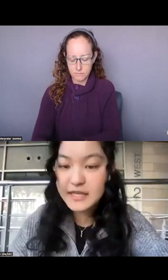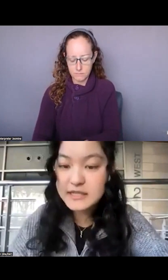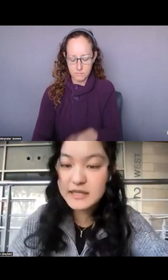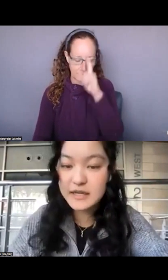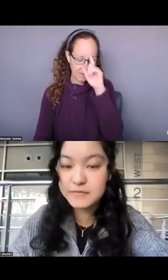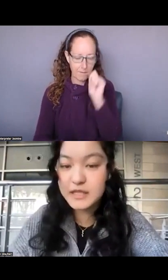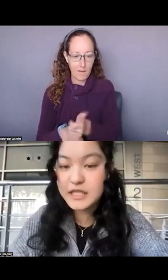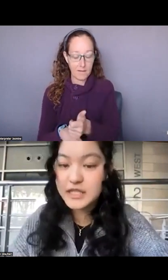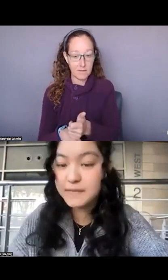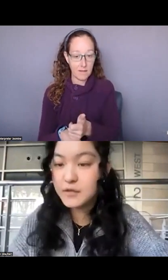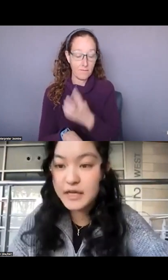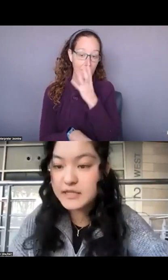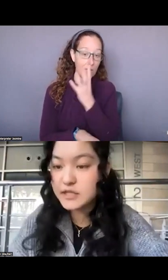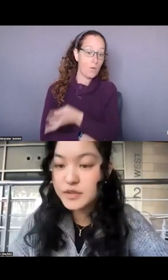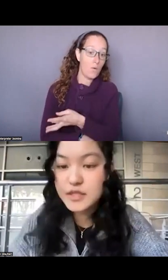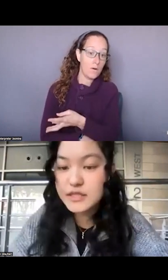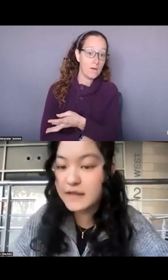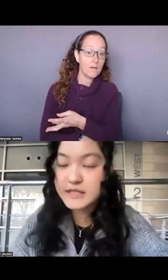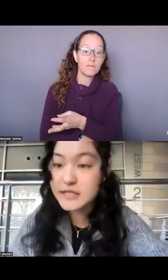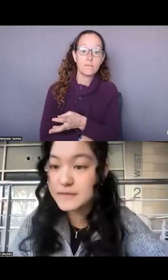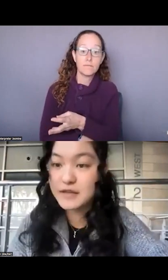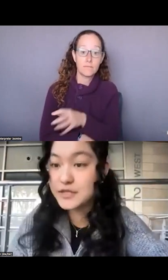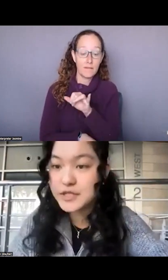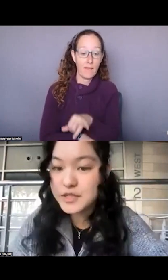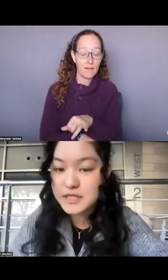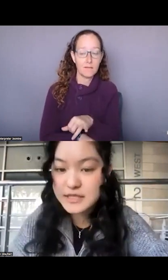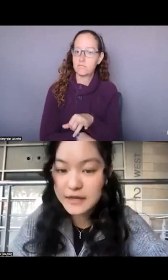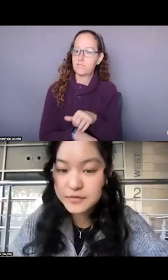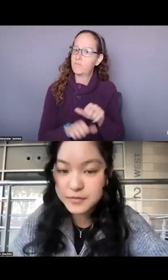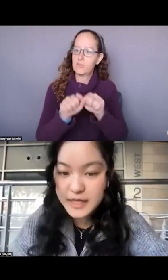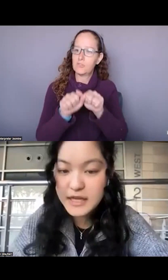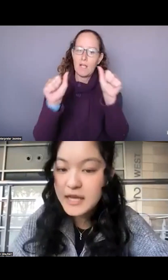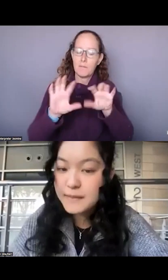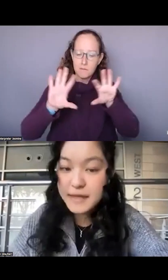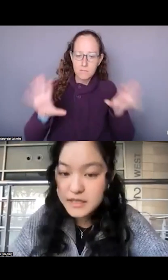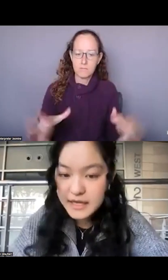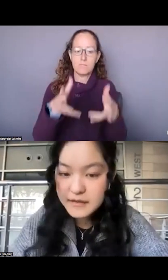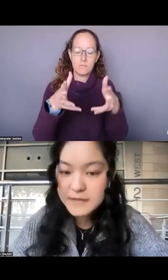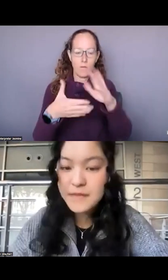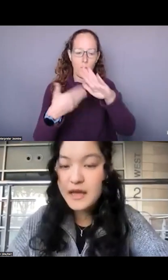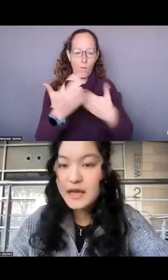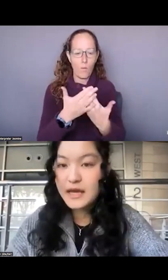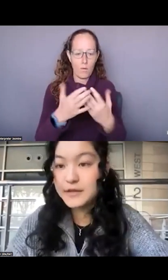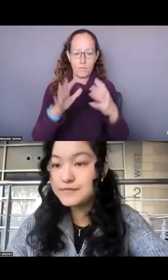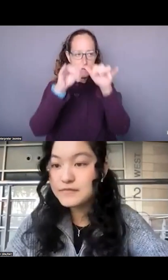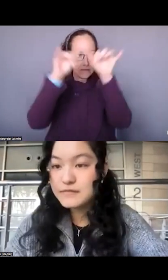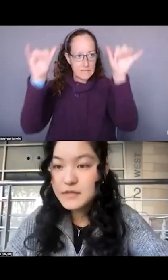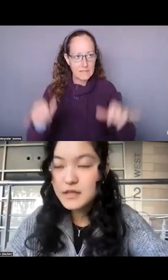you can really shape the ways that schools, health systems, and other institutions dealt with mental health.